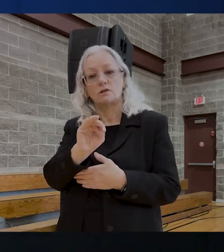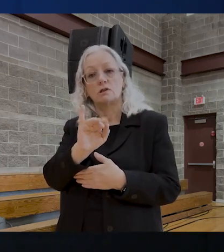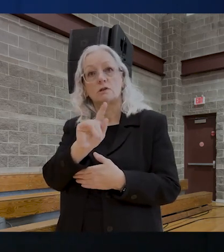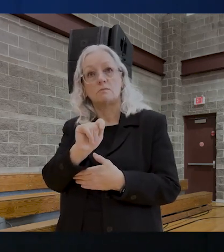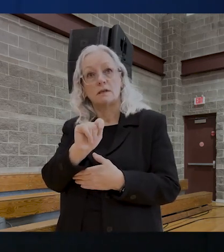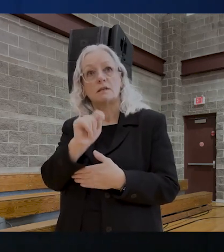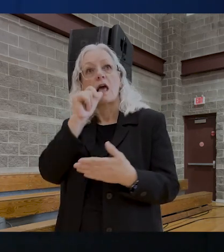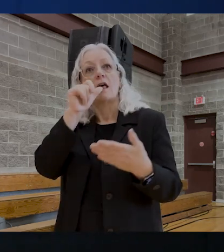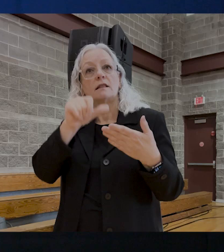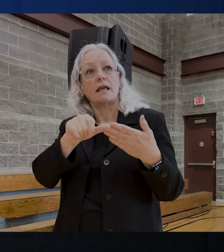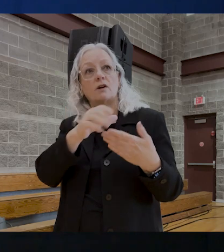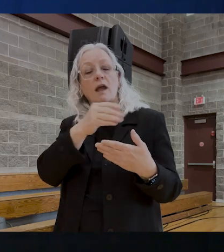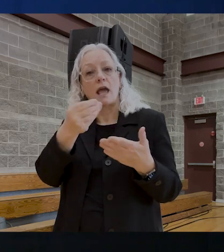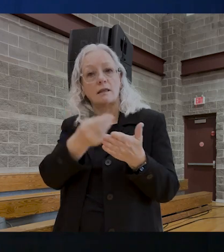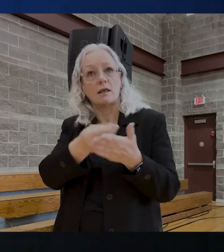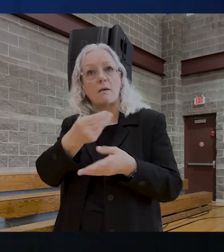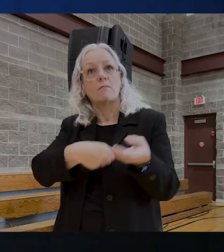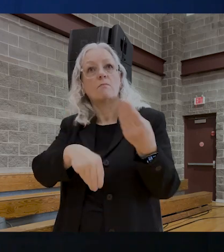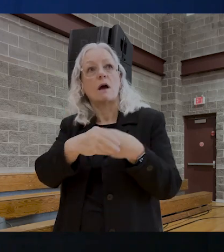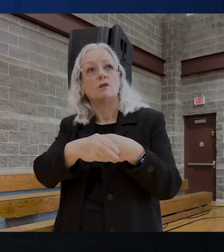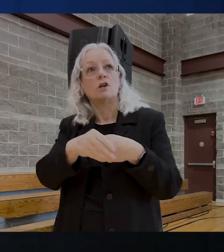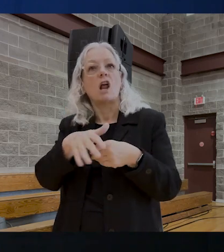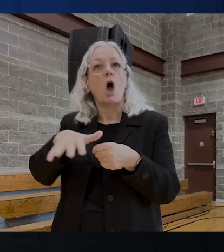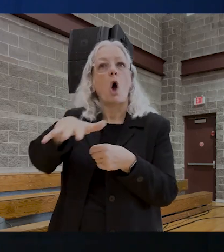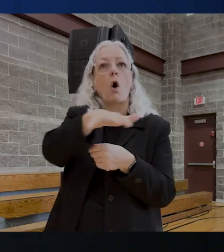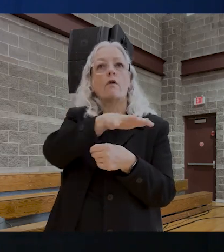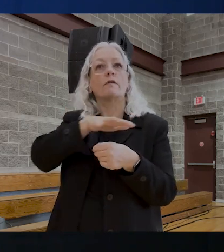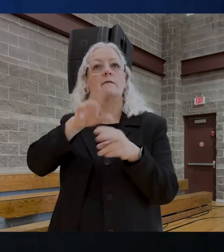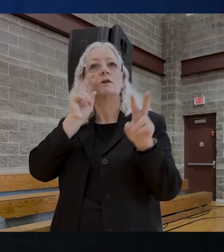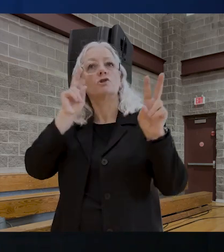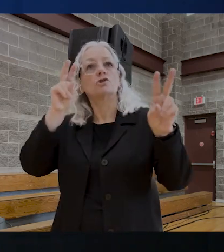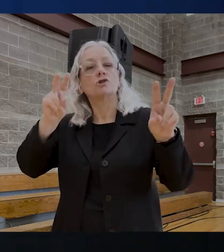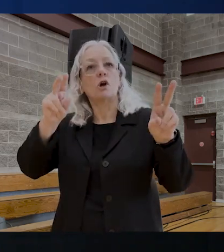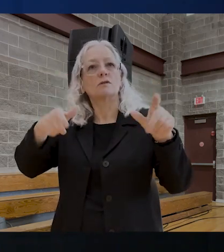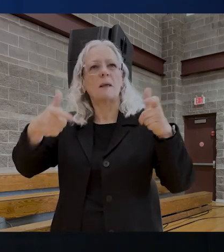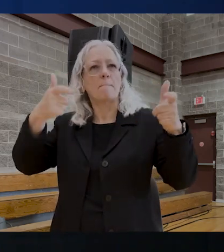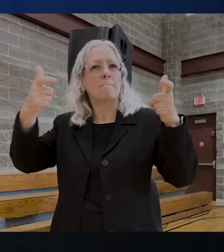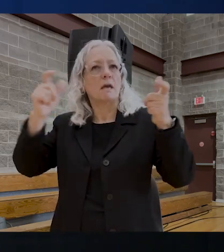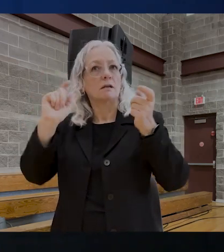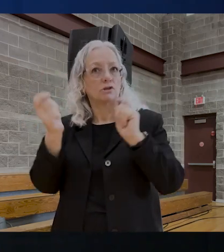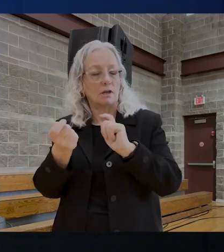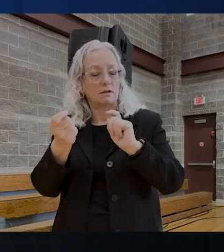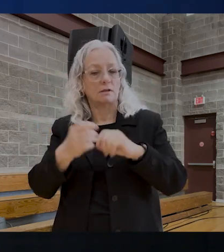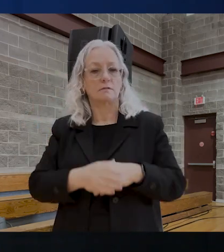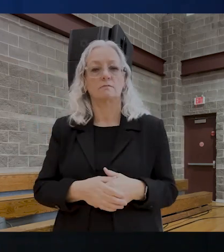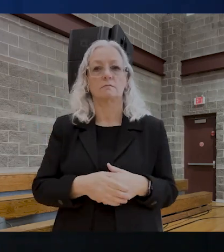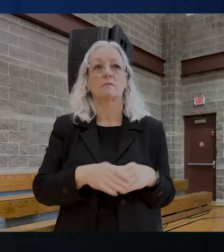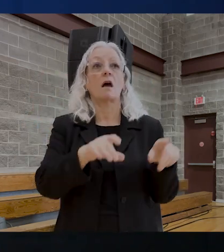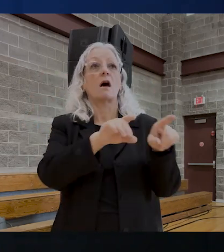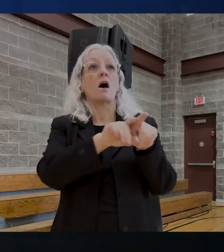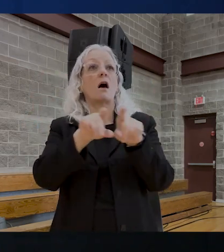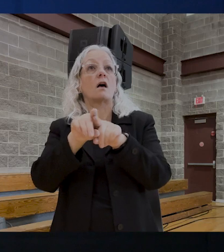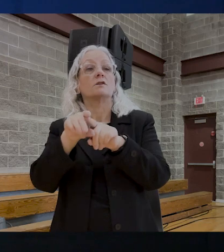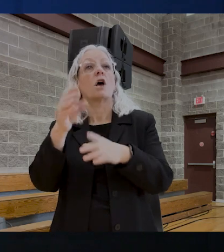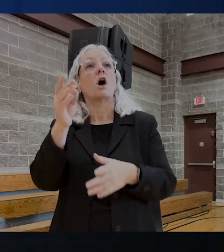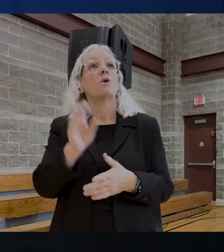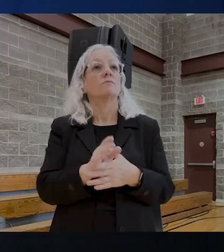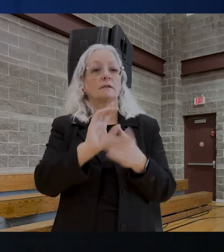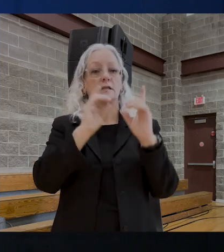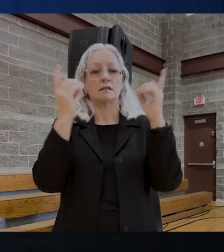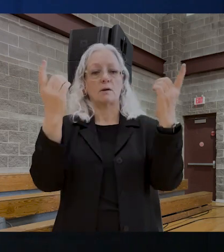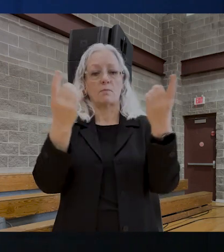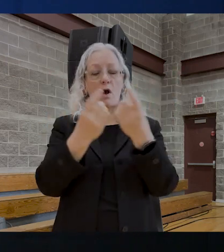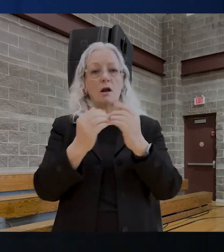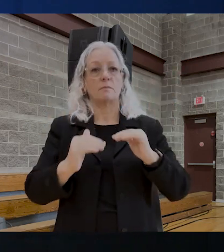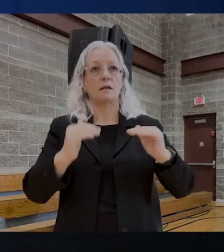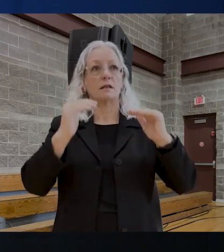major highlights and changes. There's also views at the department level, at the service level in the program